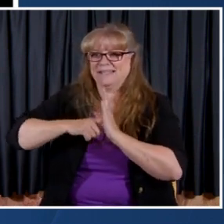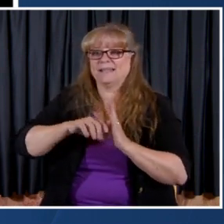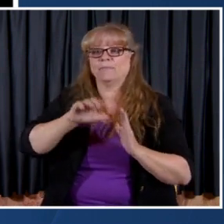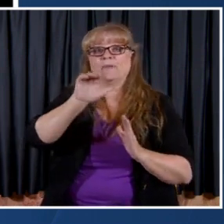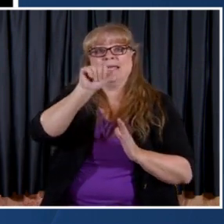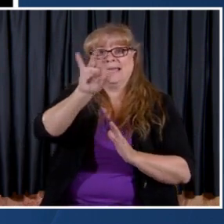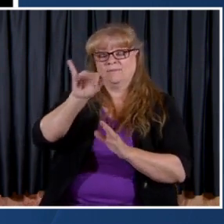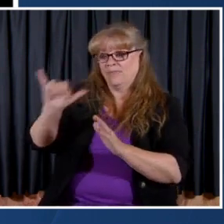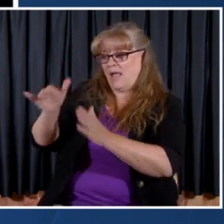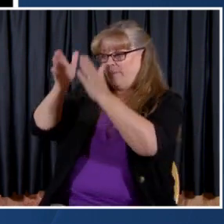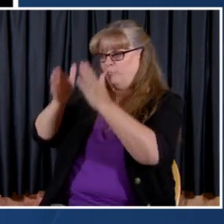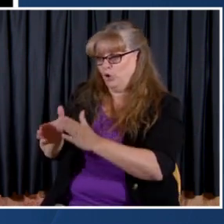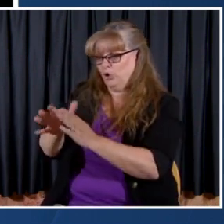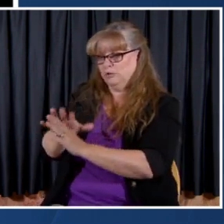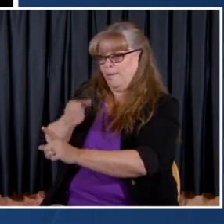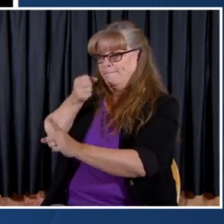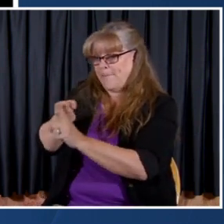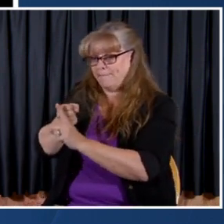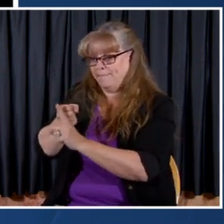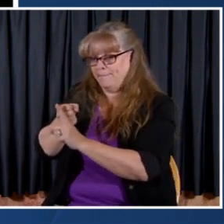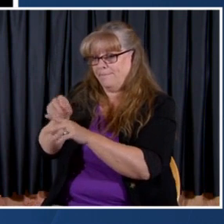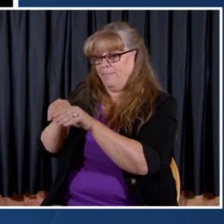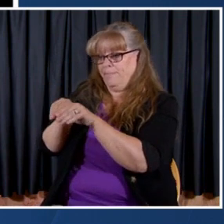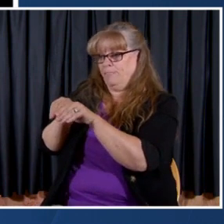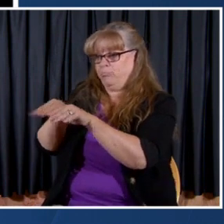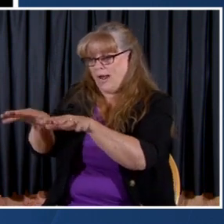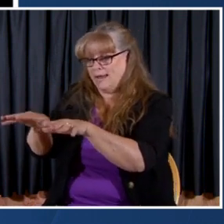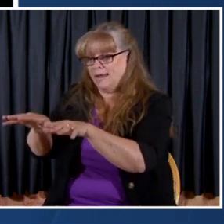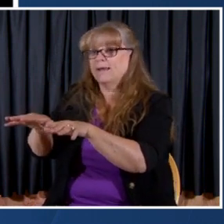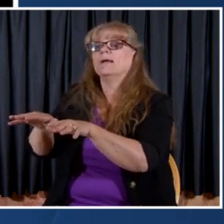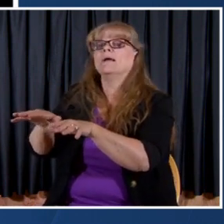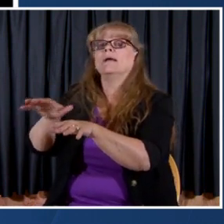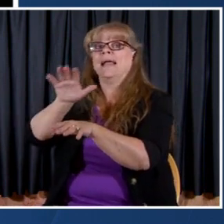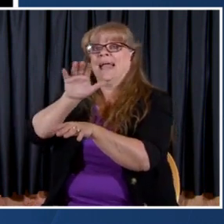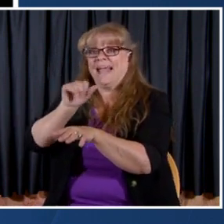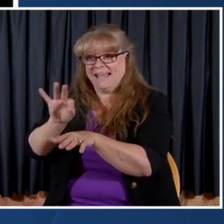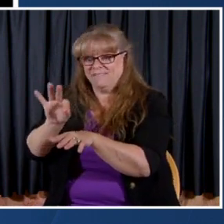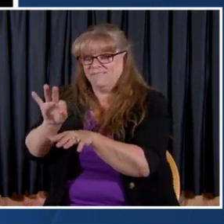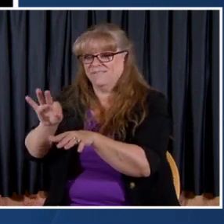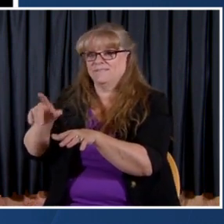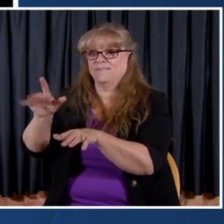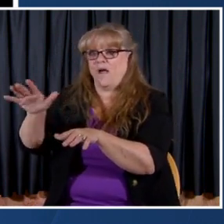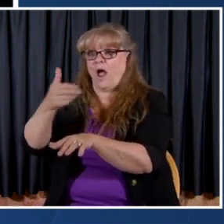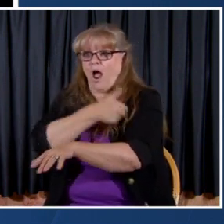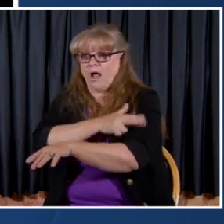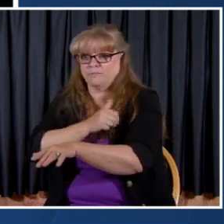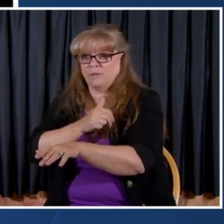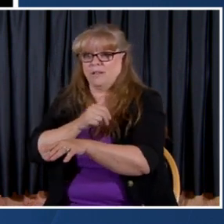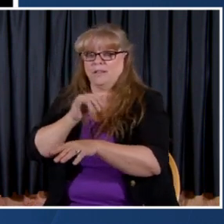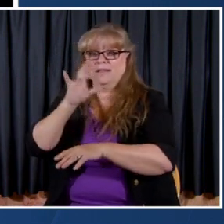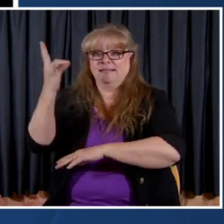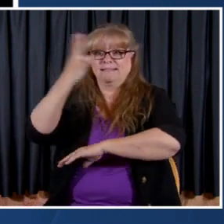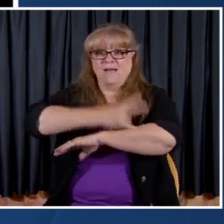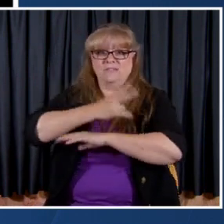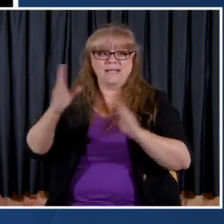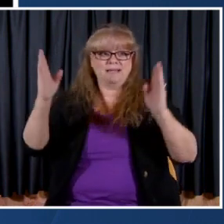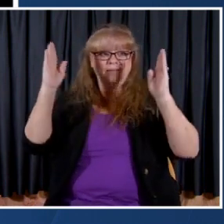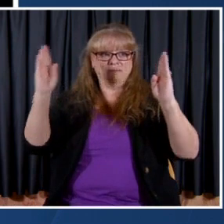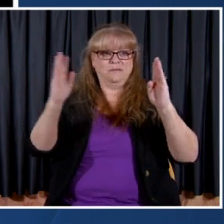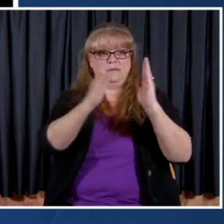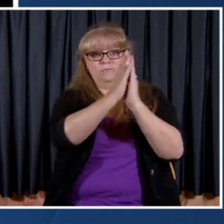be hospitalized, that's often 7 to 10 days after symptoms begin. So we don't want to wait till the hospitals are full to make